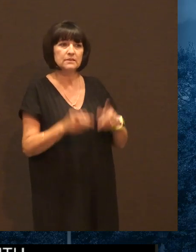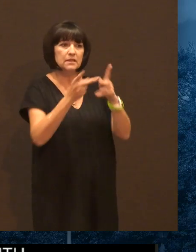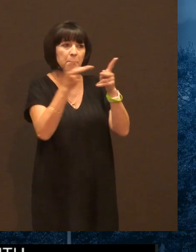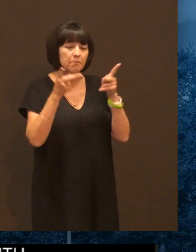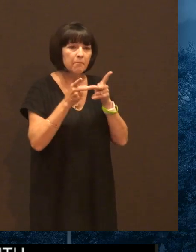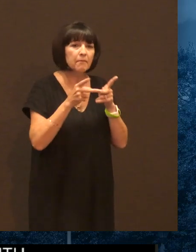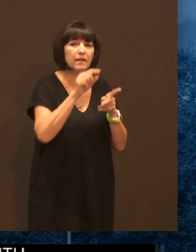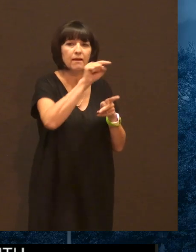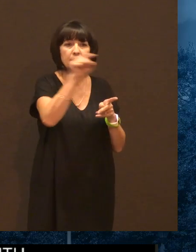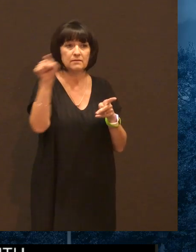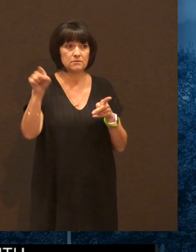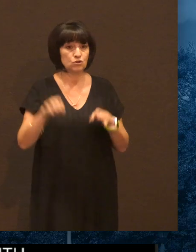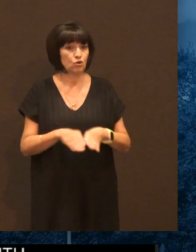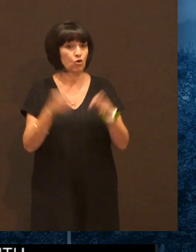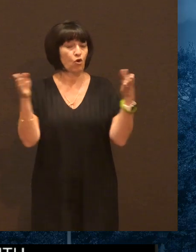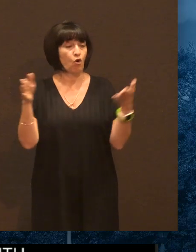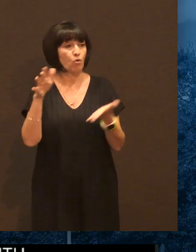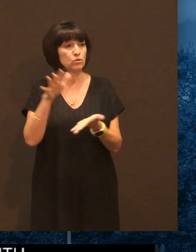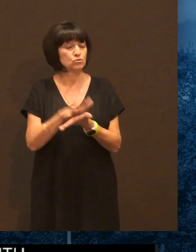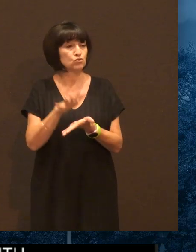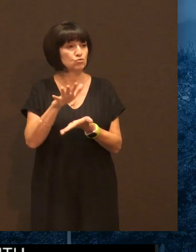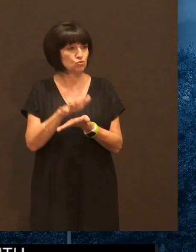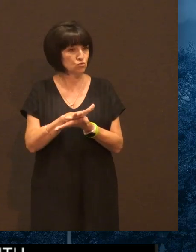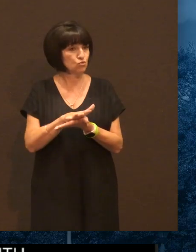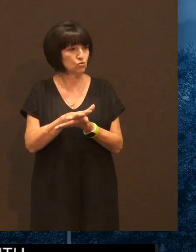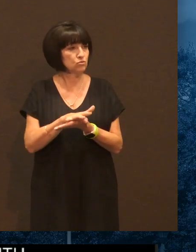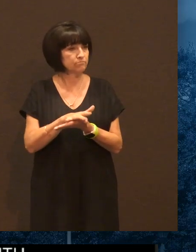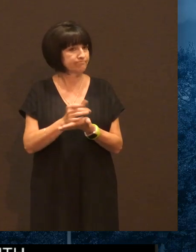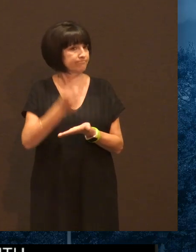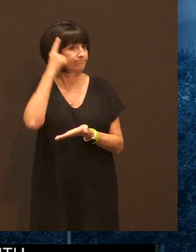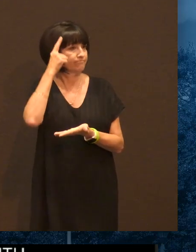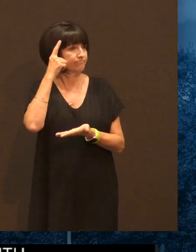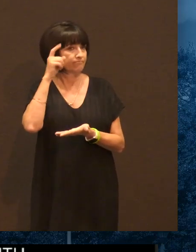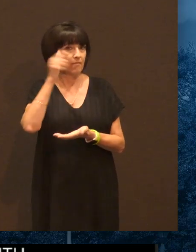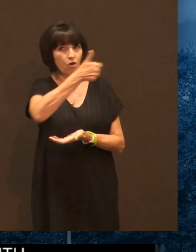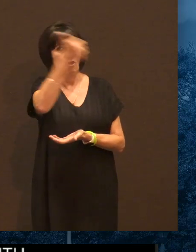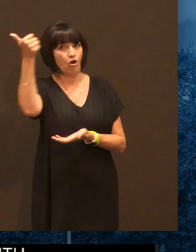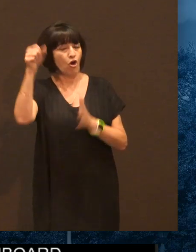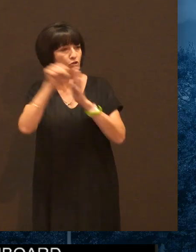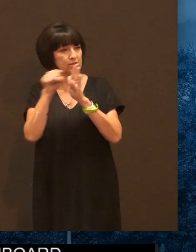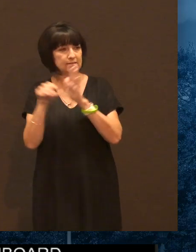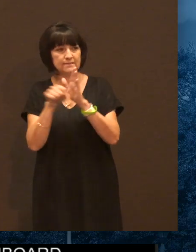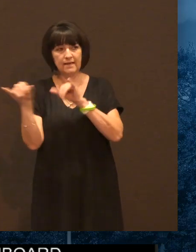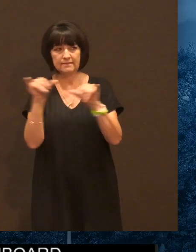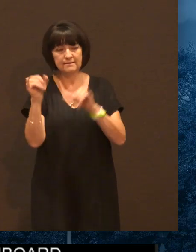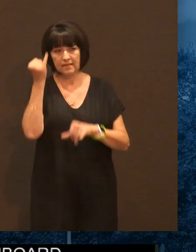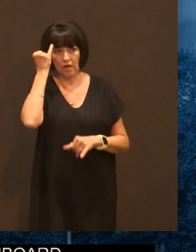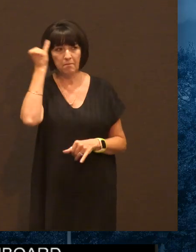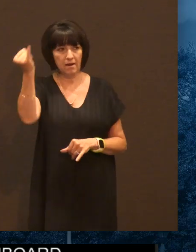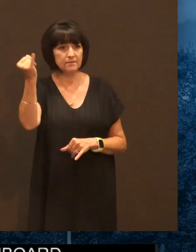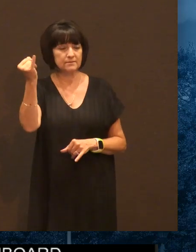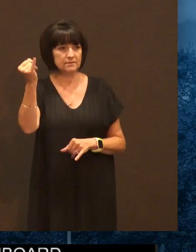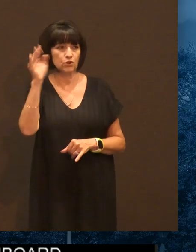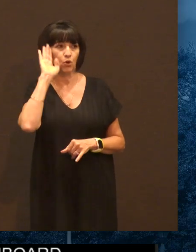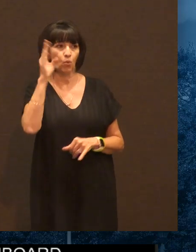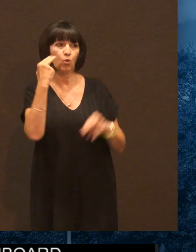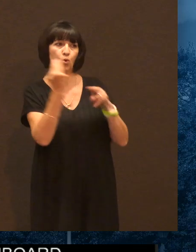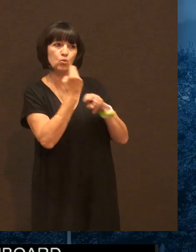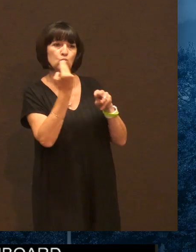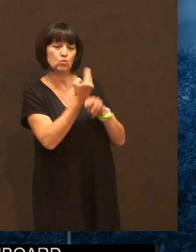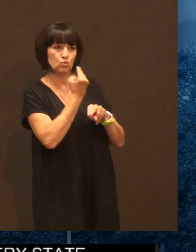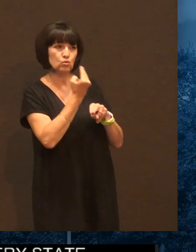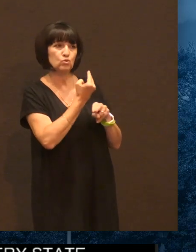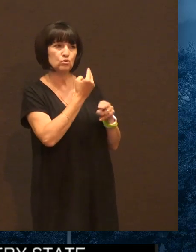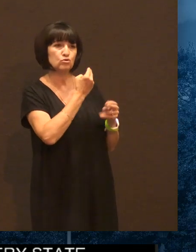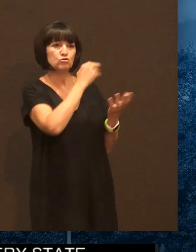respect to reopening schools, every state is going to be going through that. as well. So far, we've been in